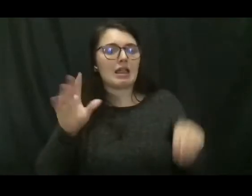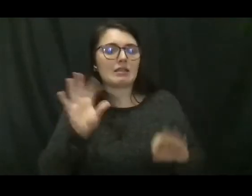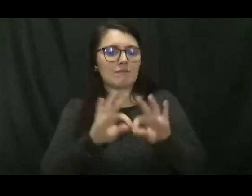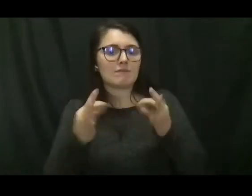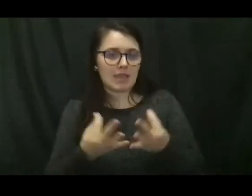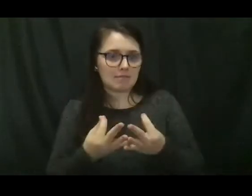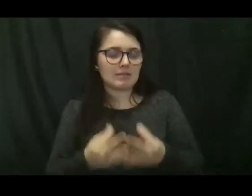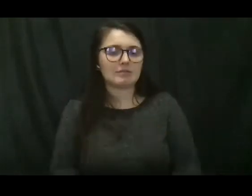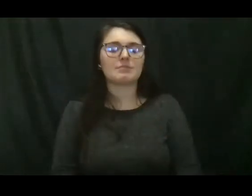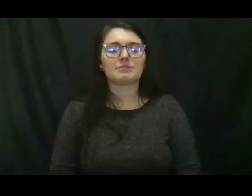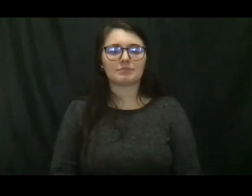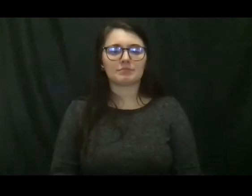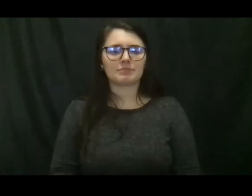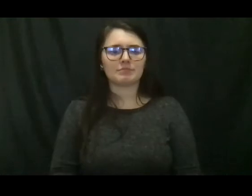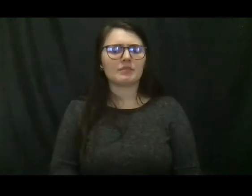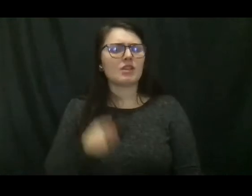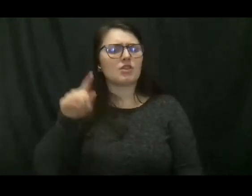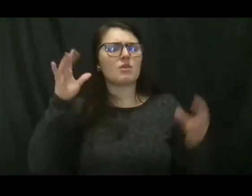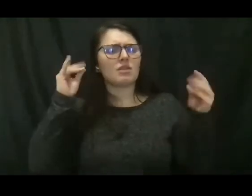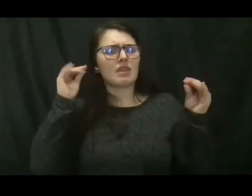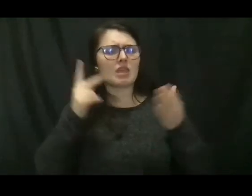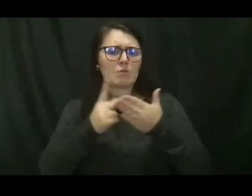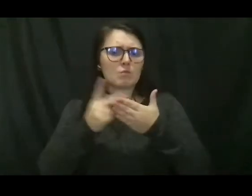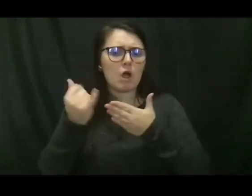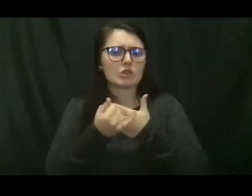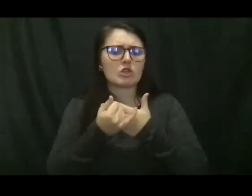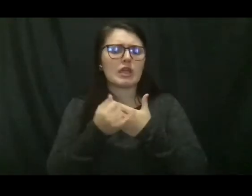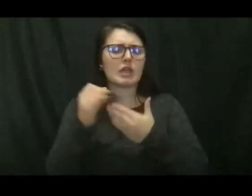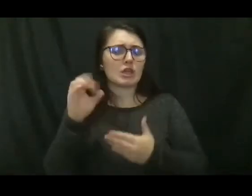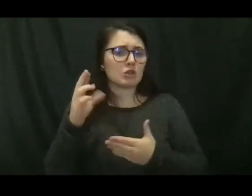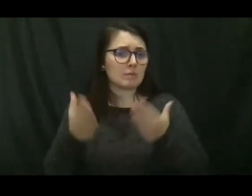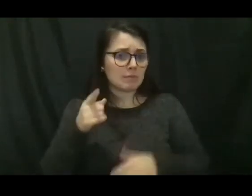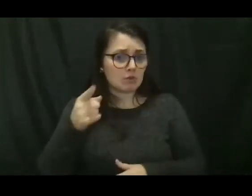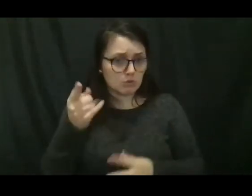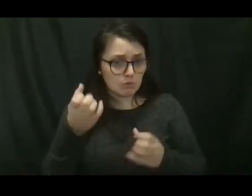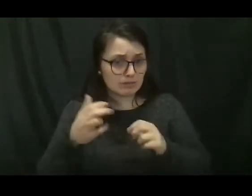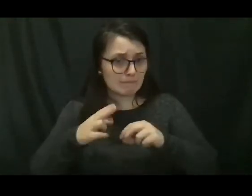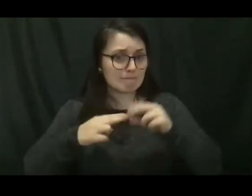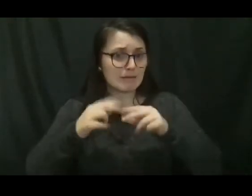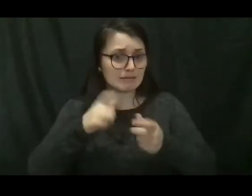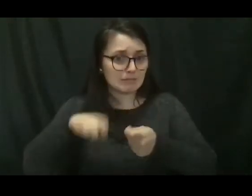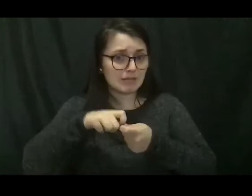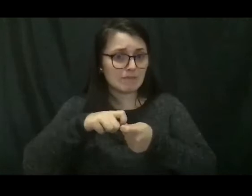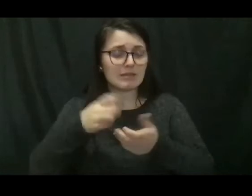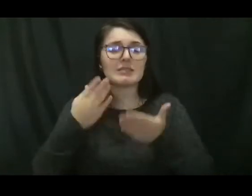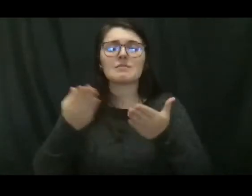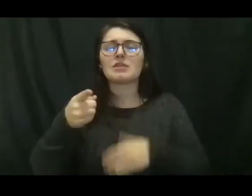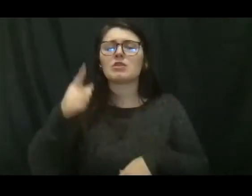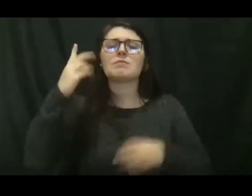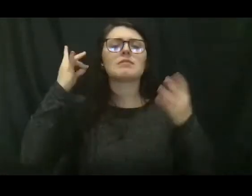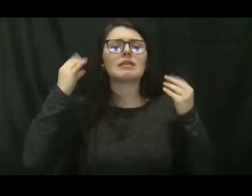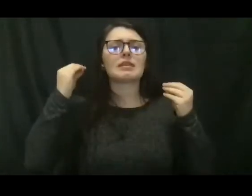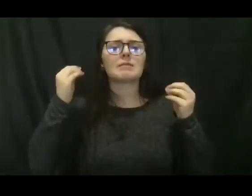is there some project, something that you want to build? Is there something that you've been thinking about working on with